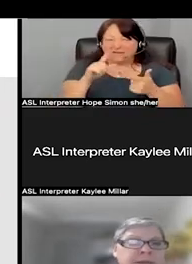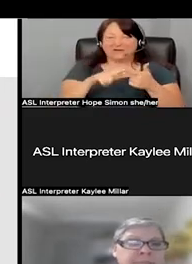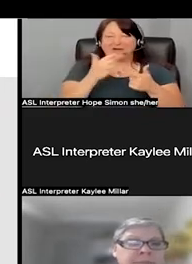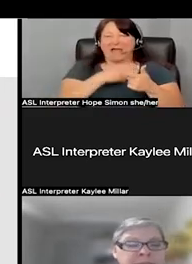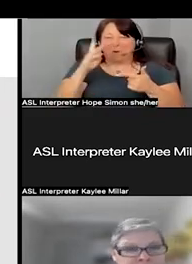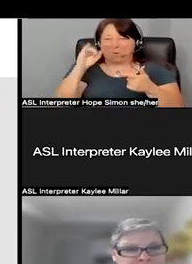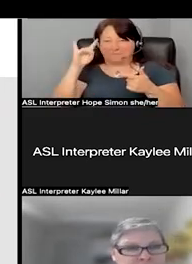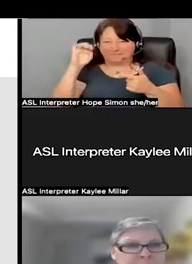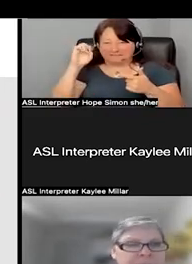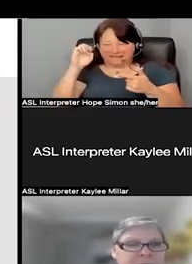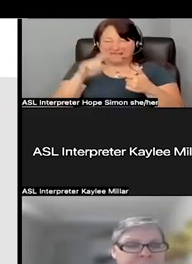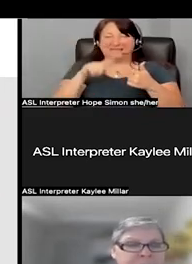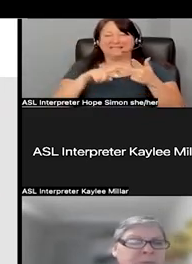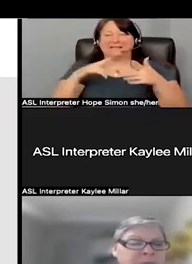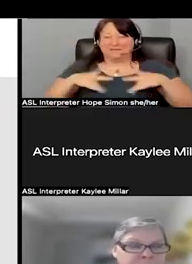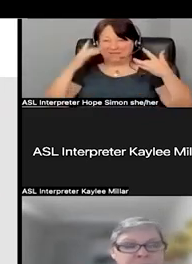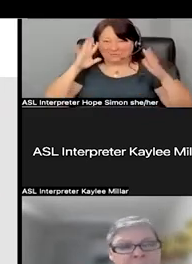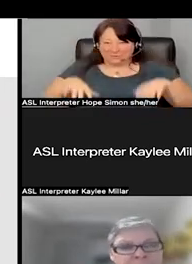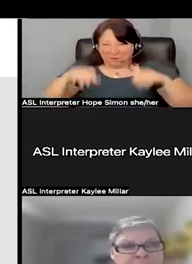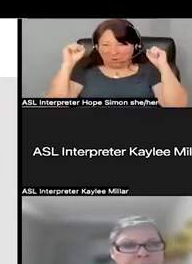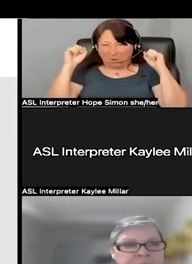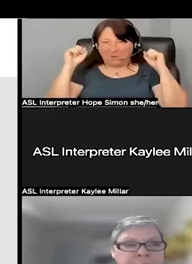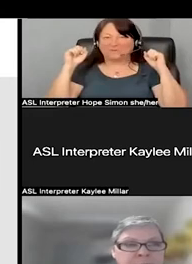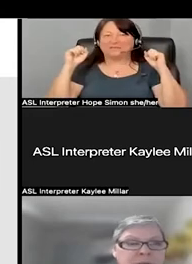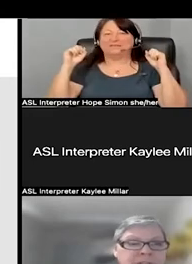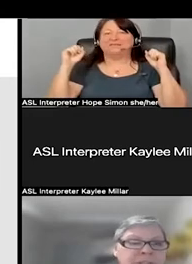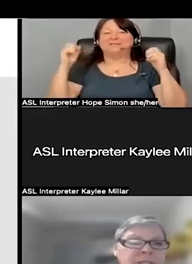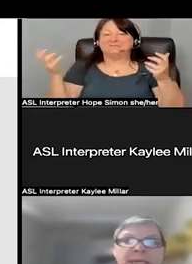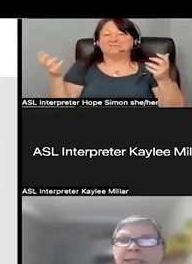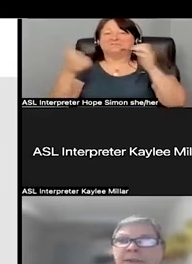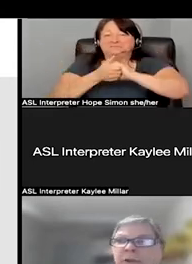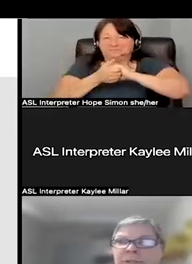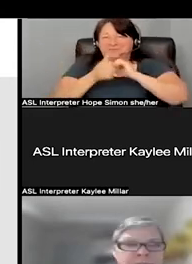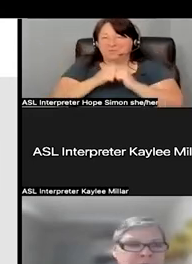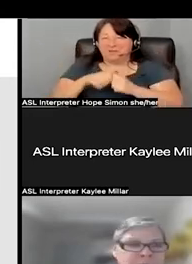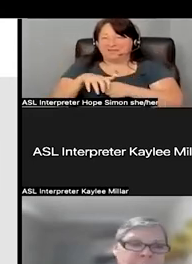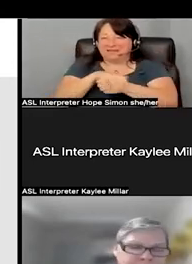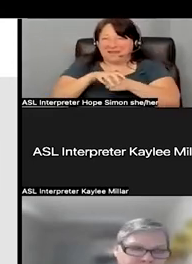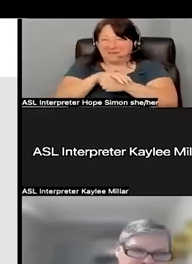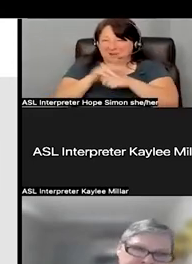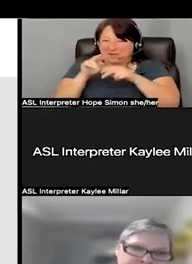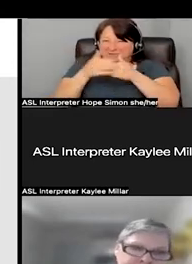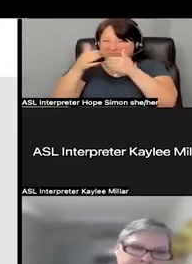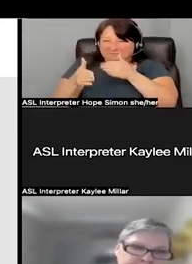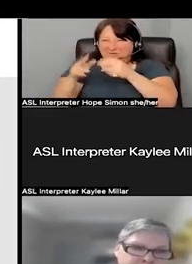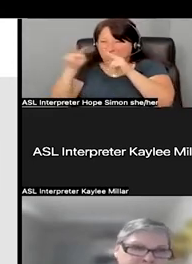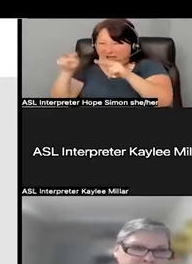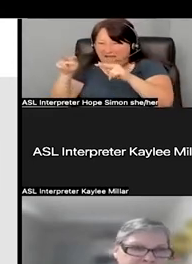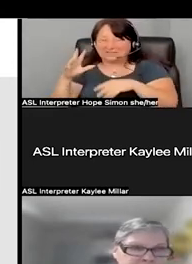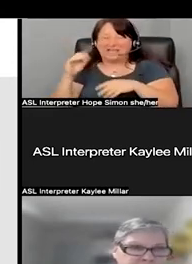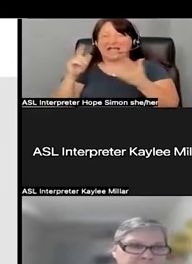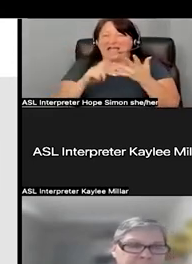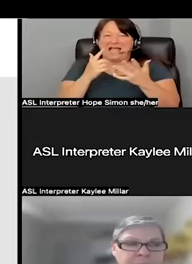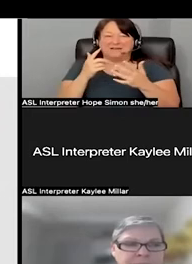website, events that we're going to be holding in combination with Neighborhood Watch, and our individual requests from residents. So you